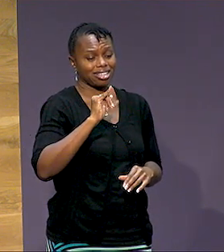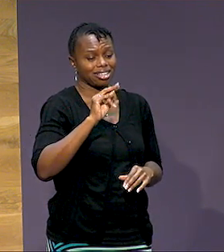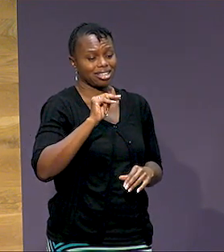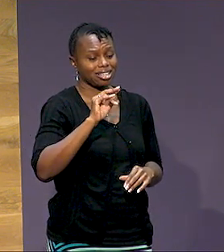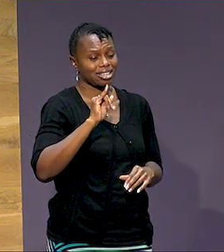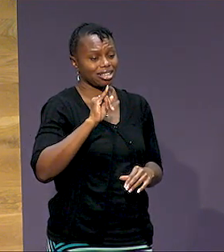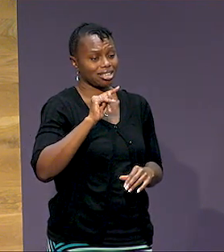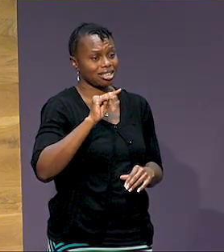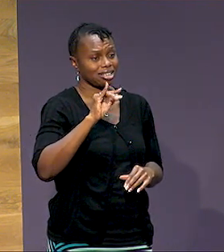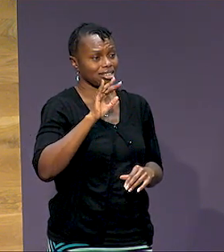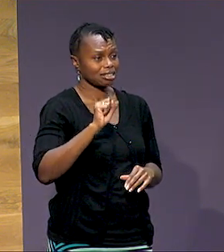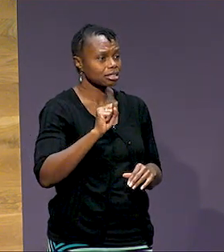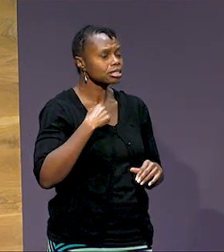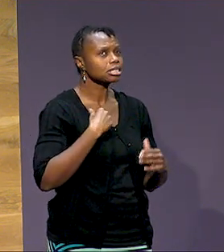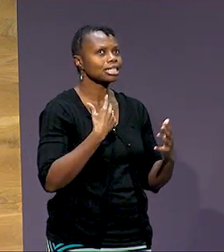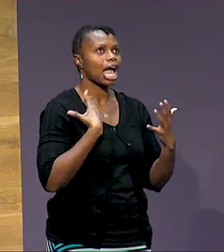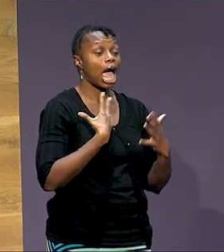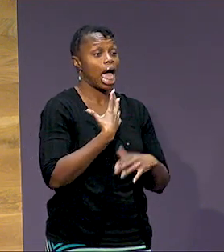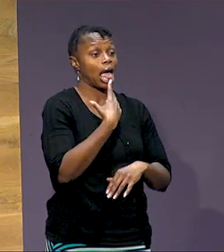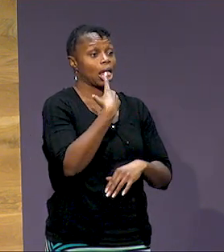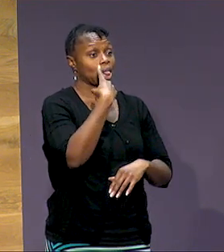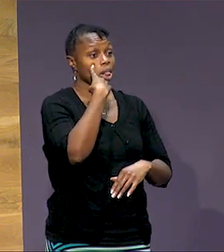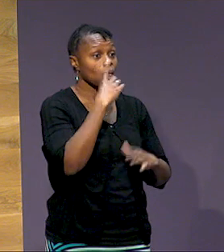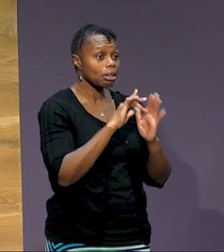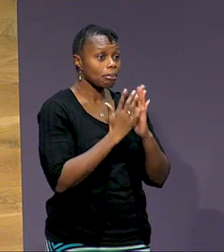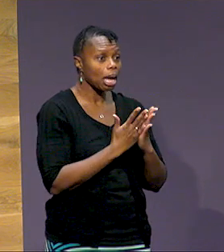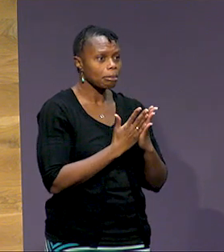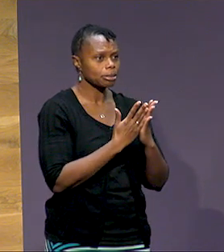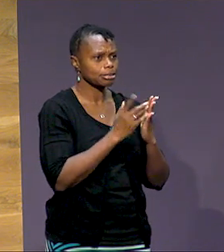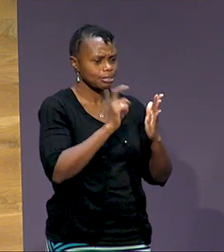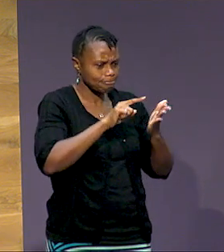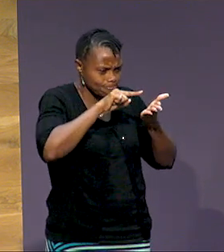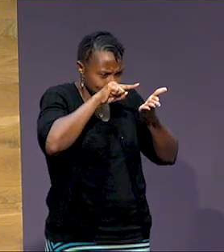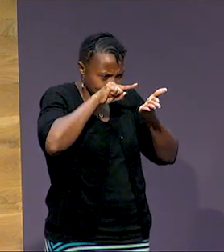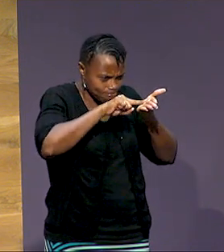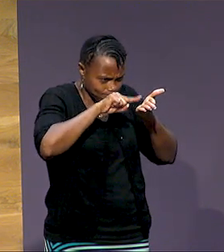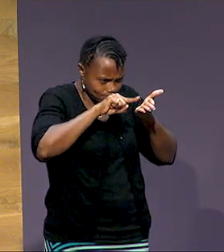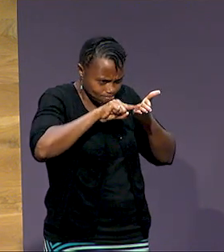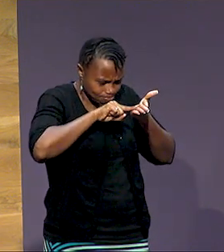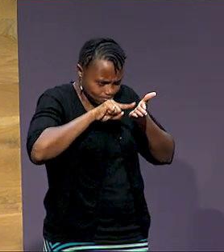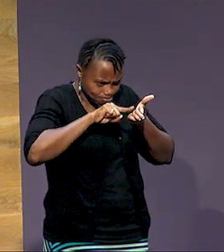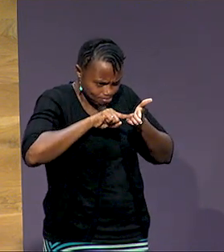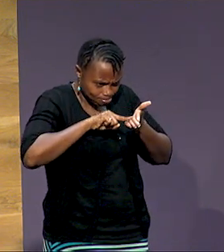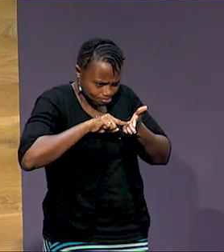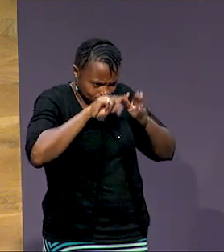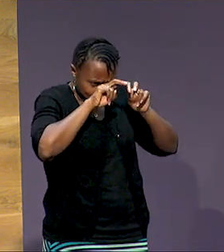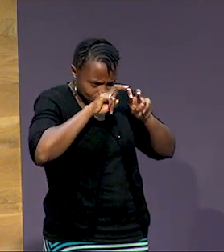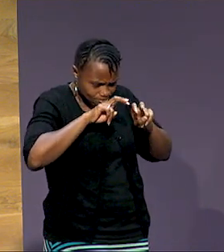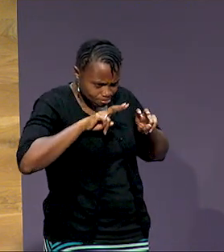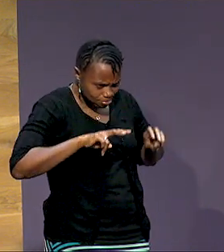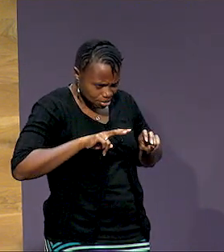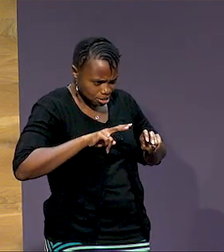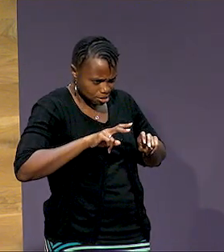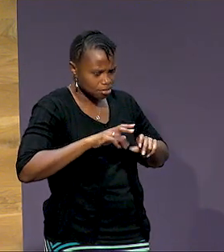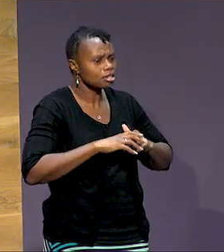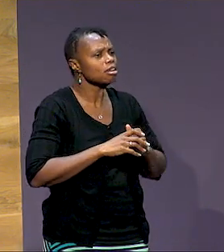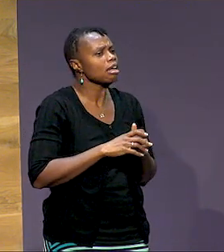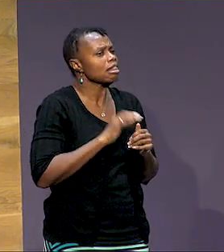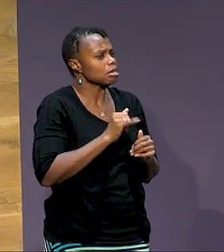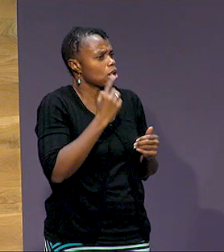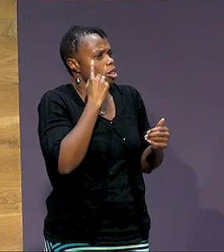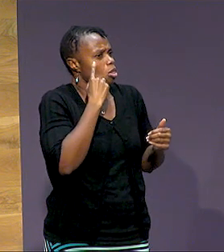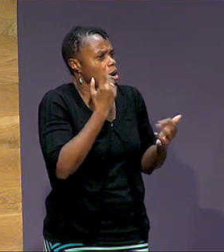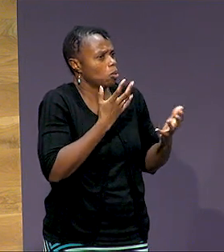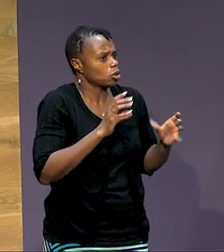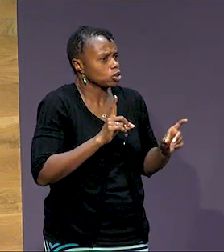a text to be scientifically dissected and explained and then unpacked. But the longer that I was in, specifically the Old